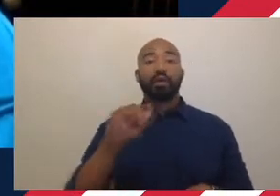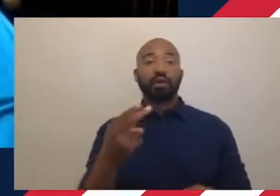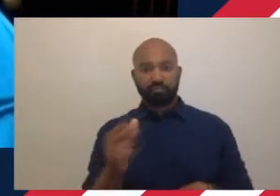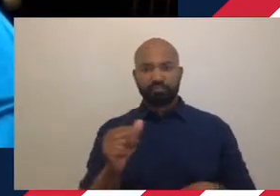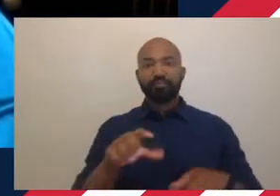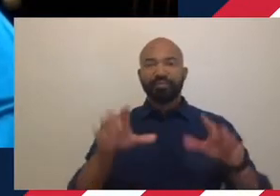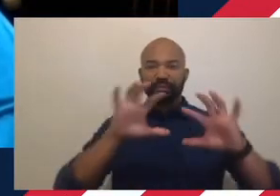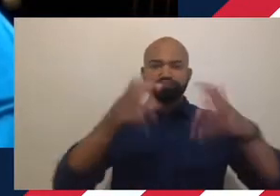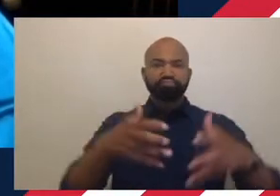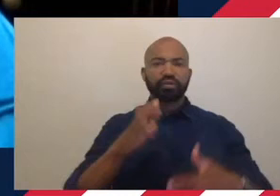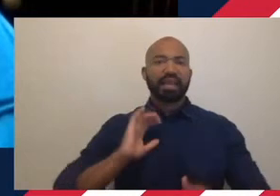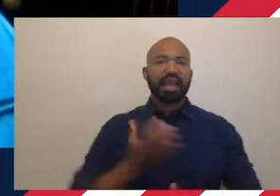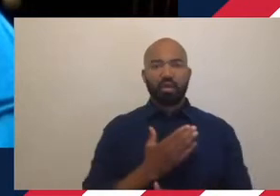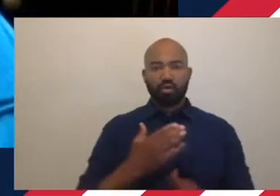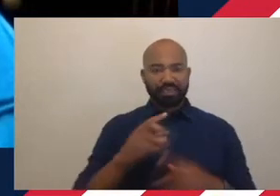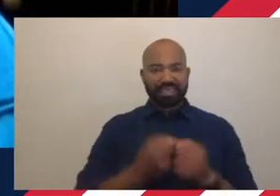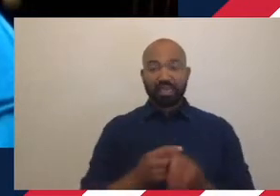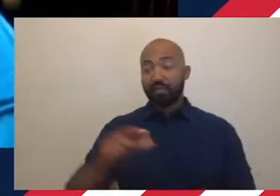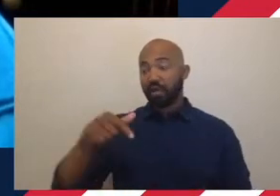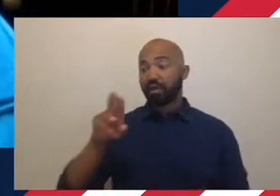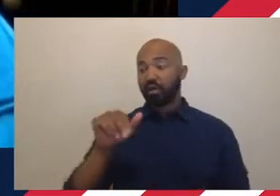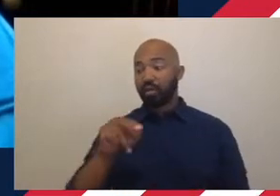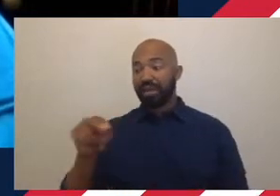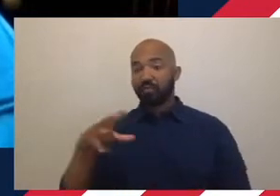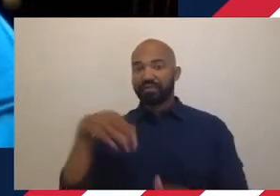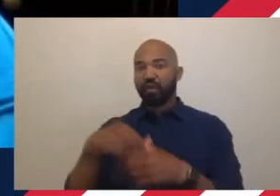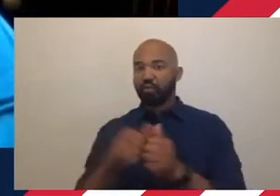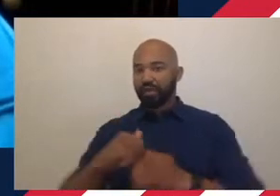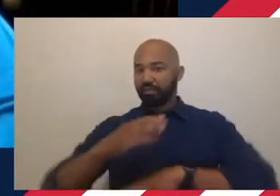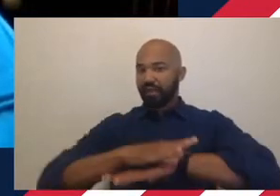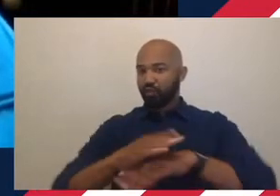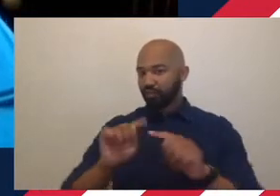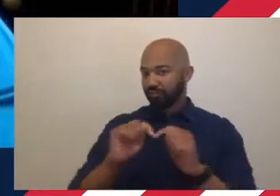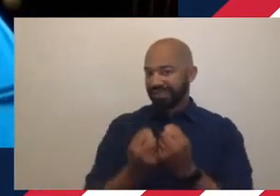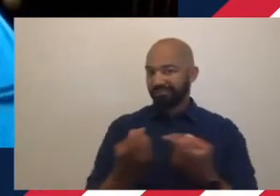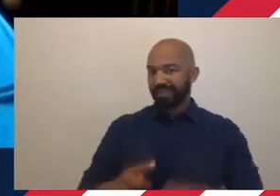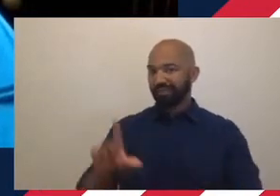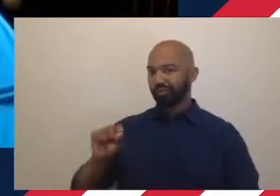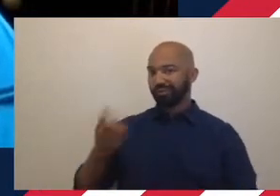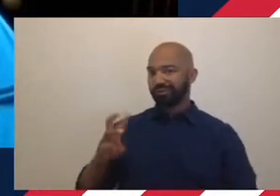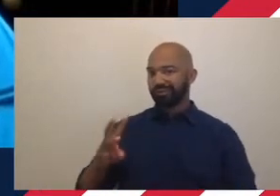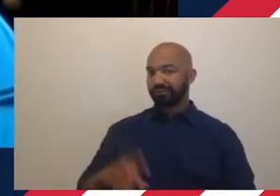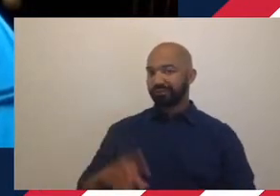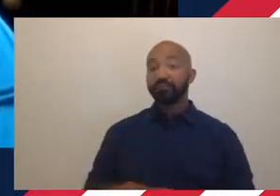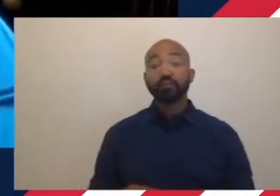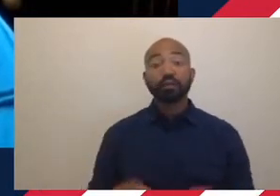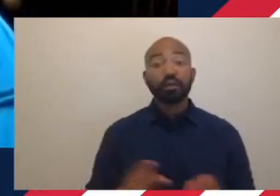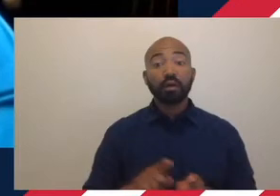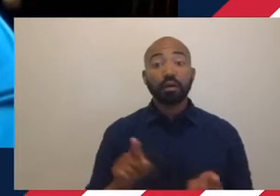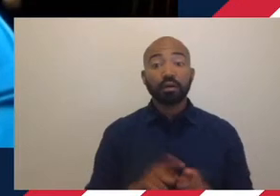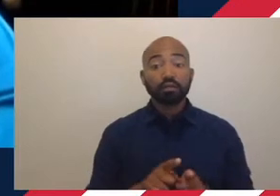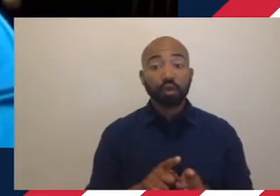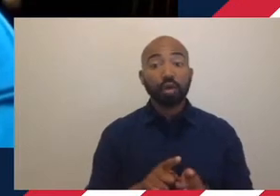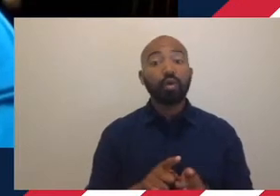team. Quinn was also part of the platform team in 2016 and